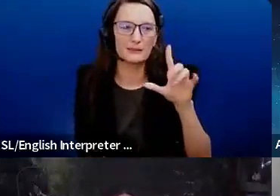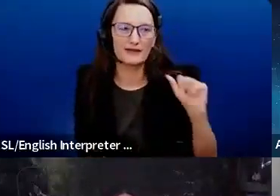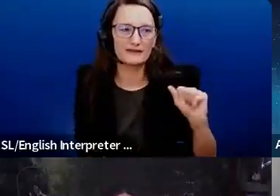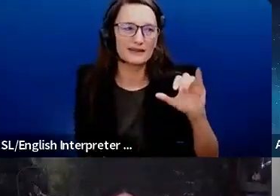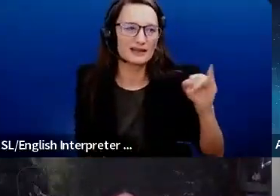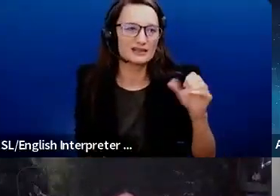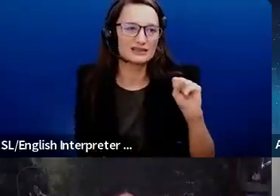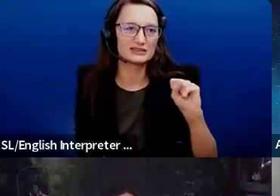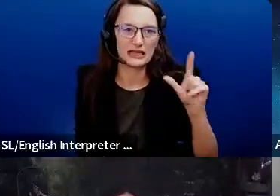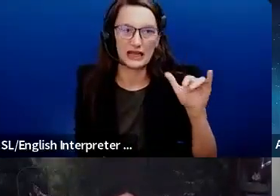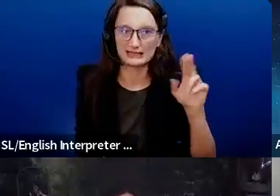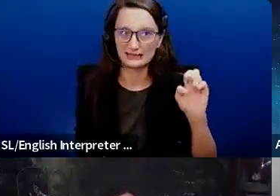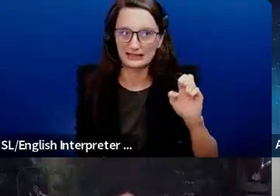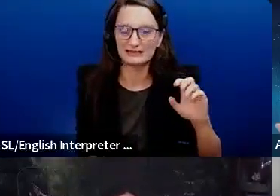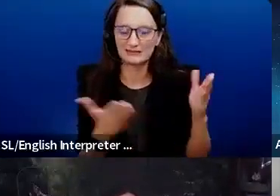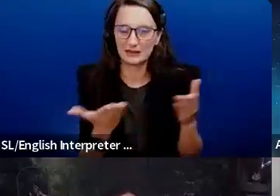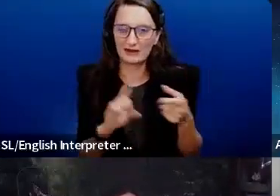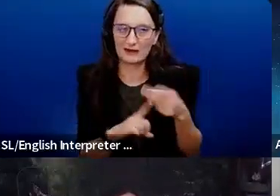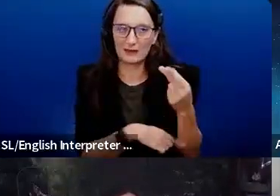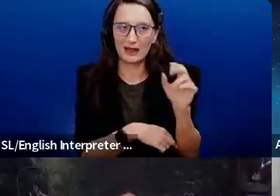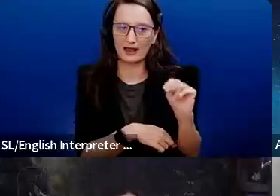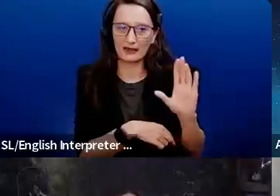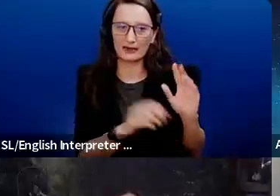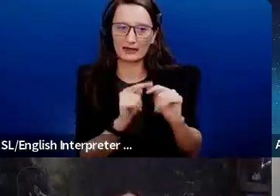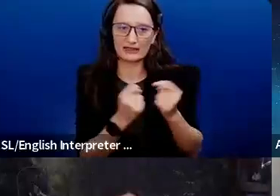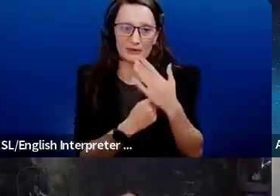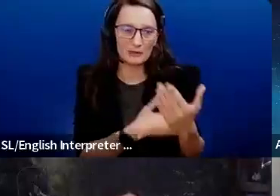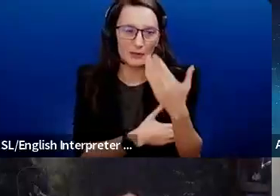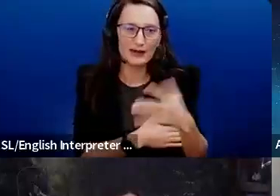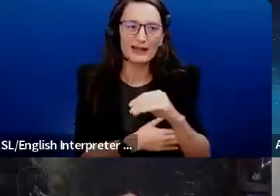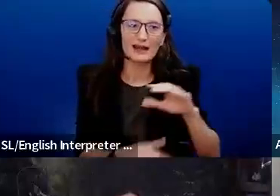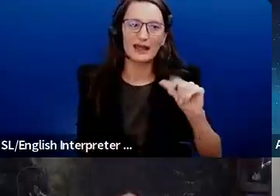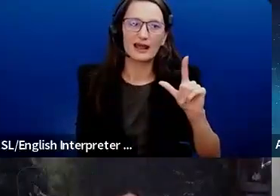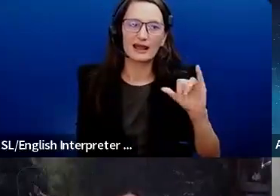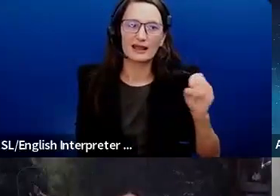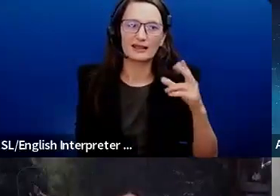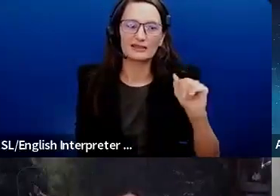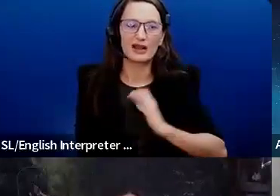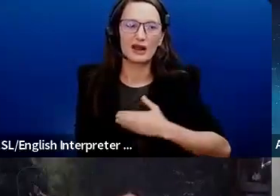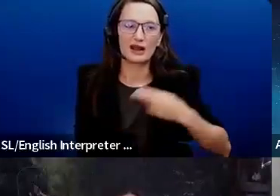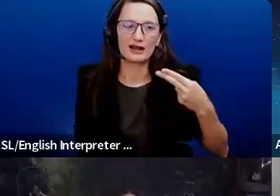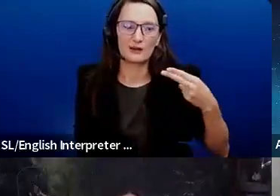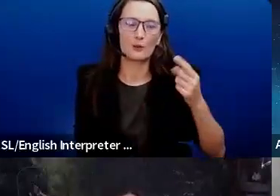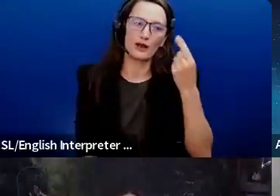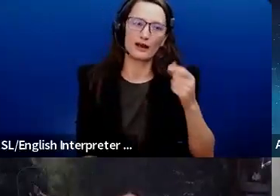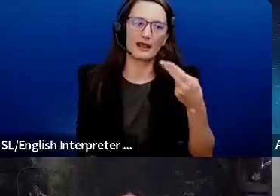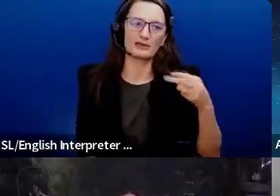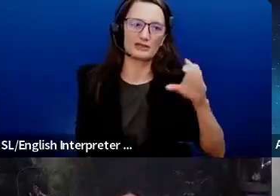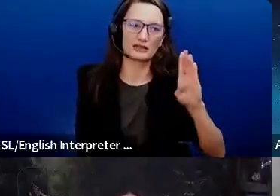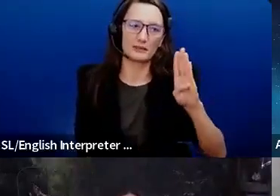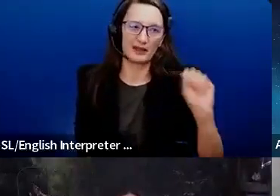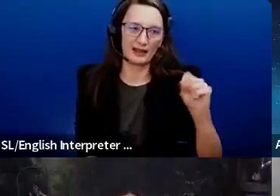from Helen's team. Good morning from Community Services. And Alicia, one of our HCBS specialists. Good morning. And